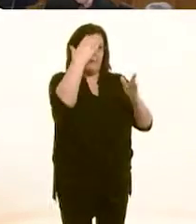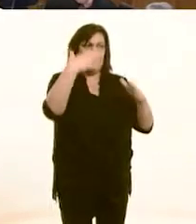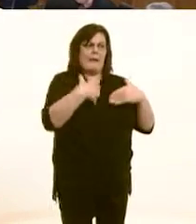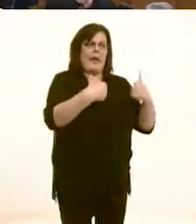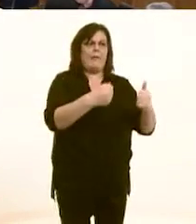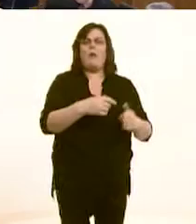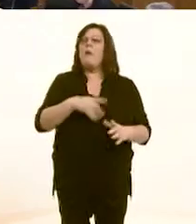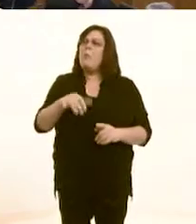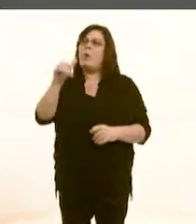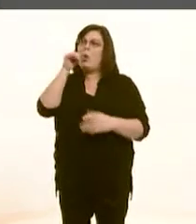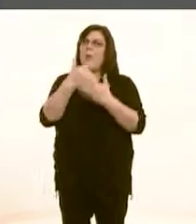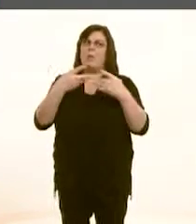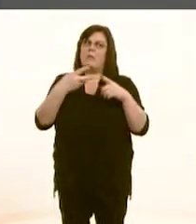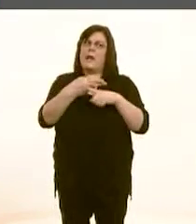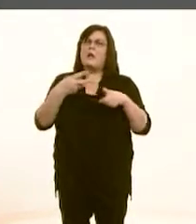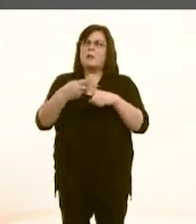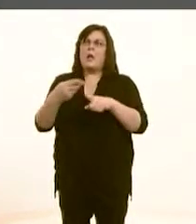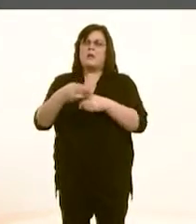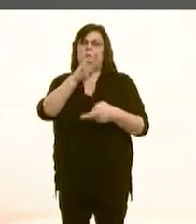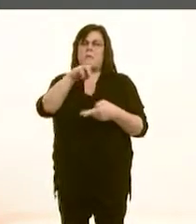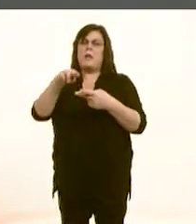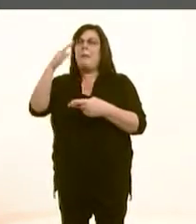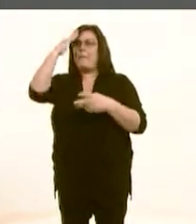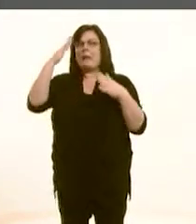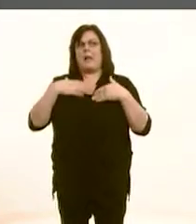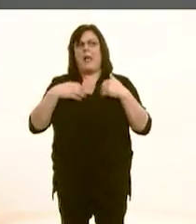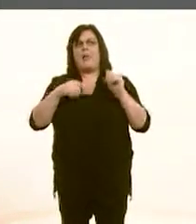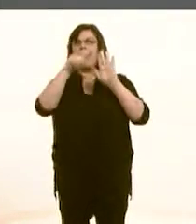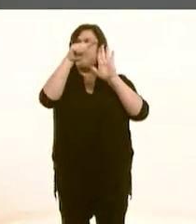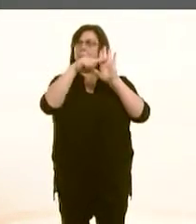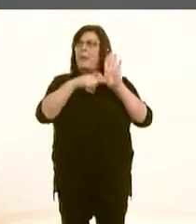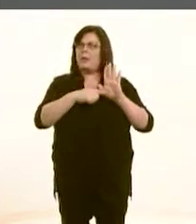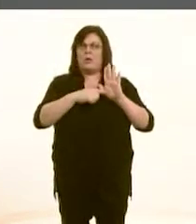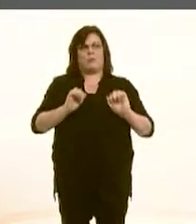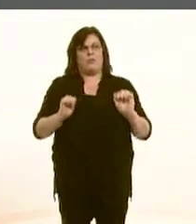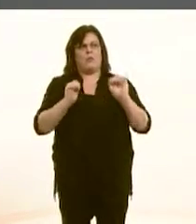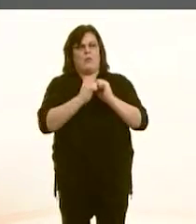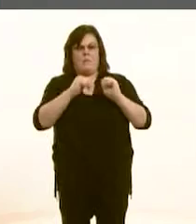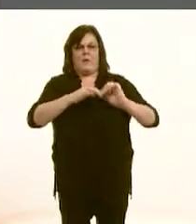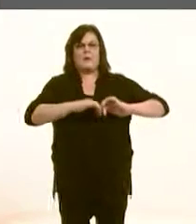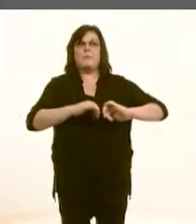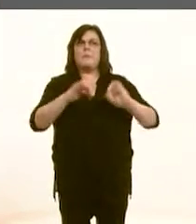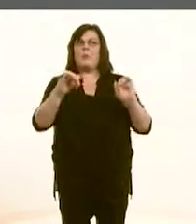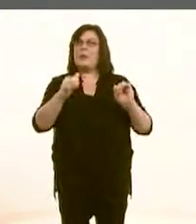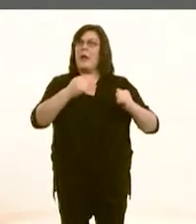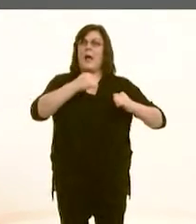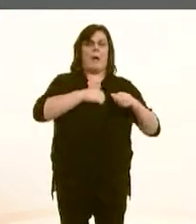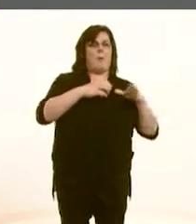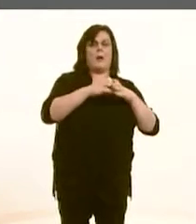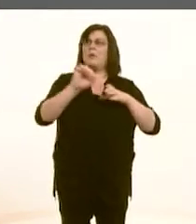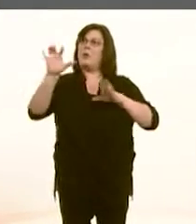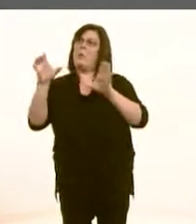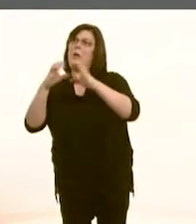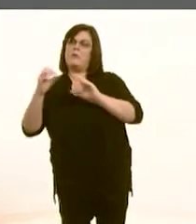cuts, and the mental health measure, which was passed by this Assembly, supported by both of our parties, was meant to make